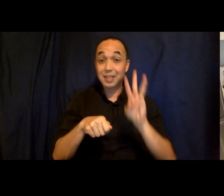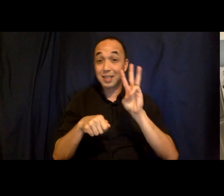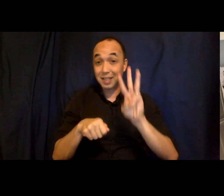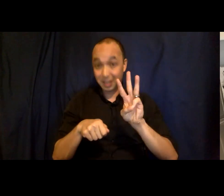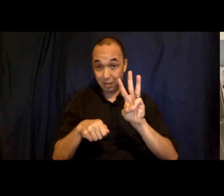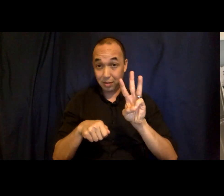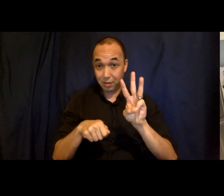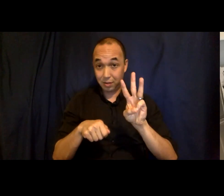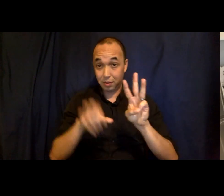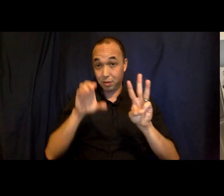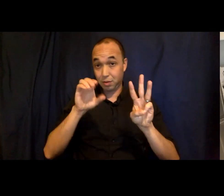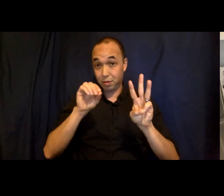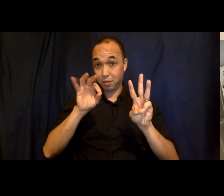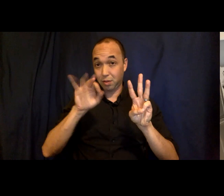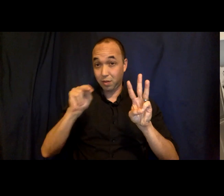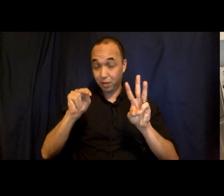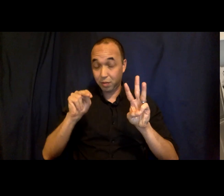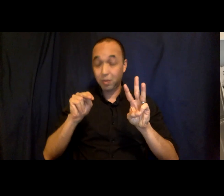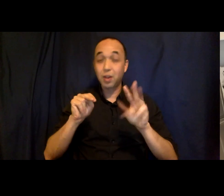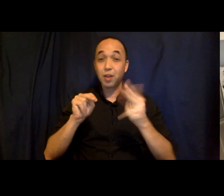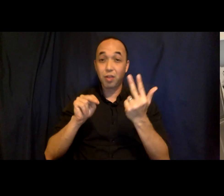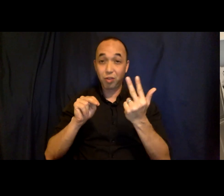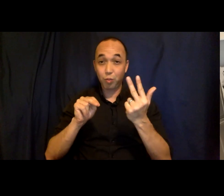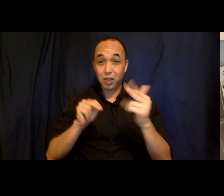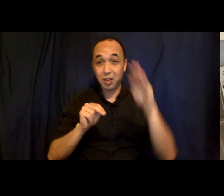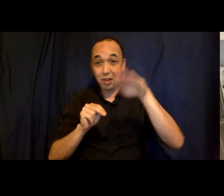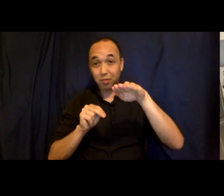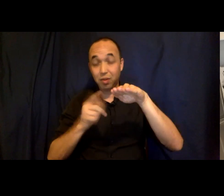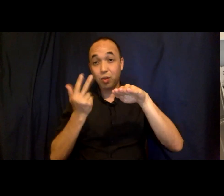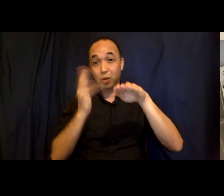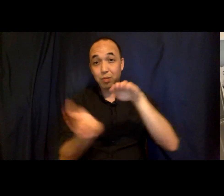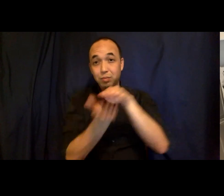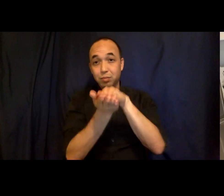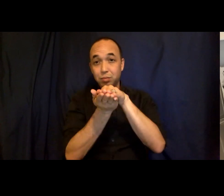3 bottoms and 3 tops. Sounds like a party in Palm